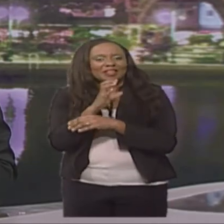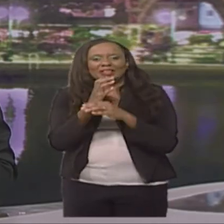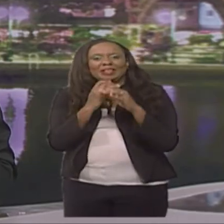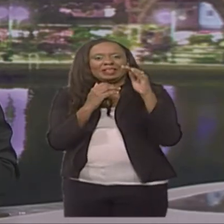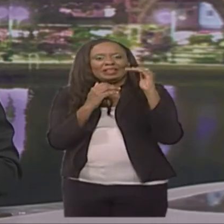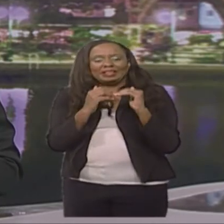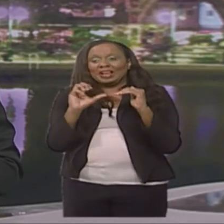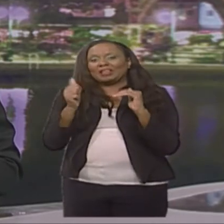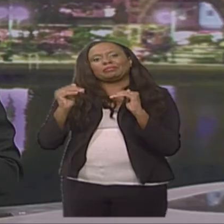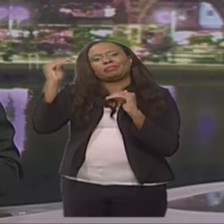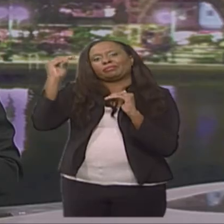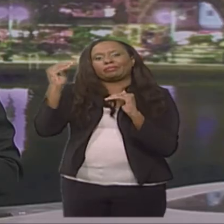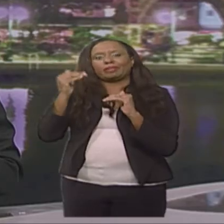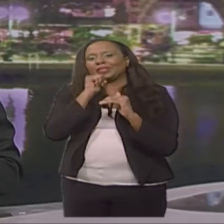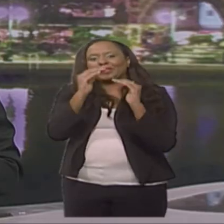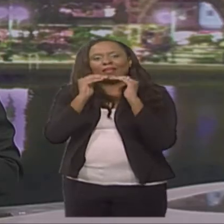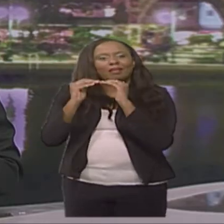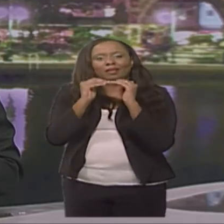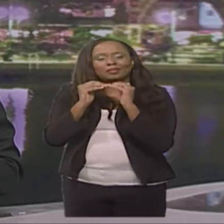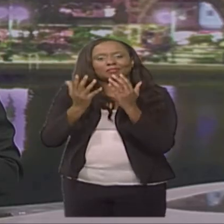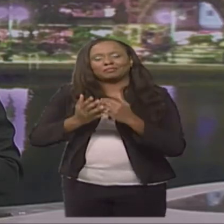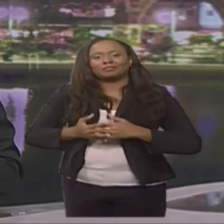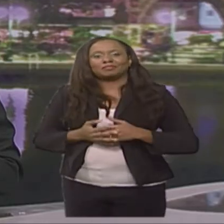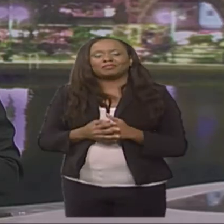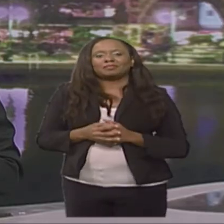at a disadvantage.